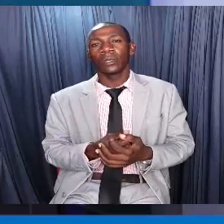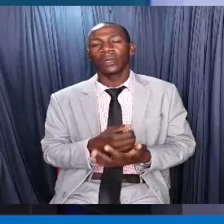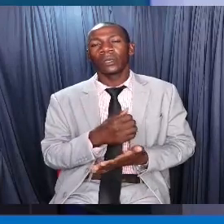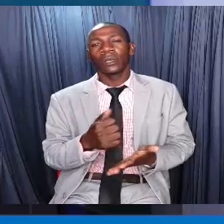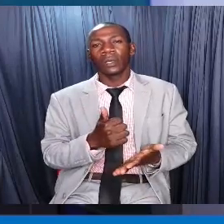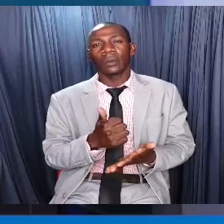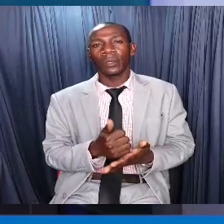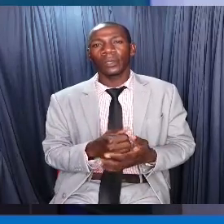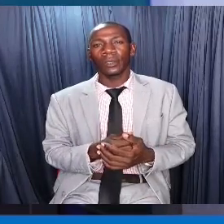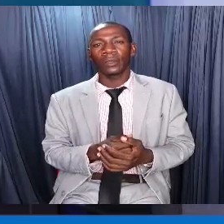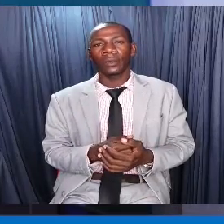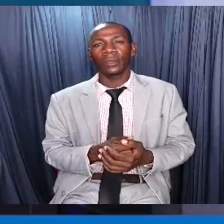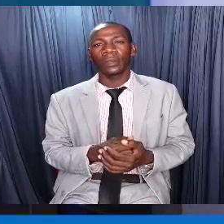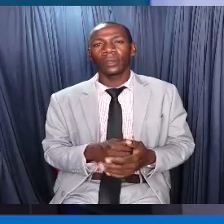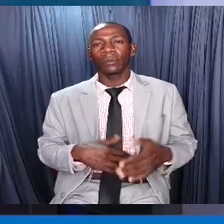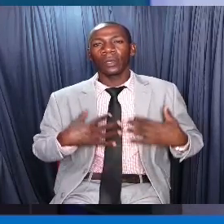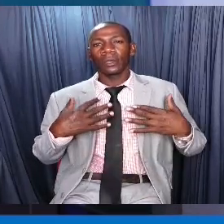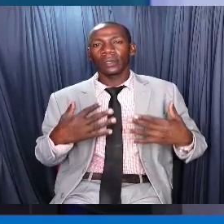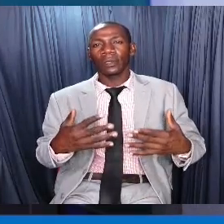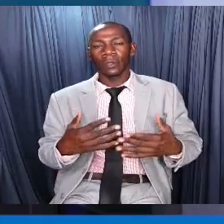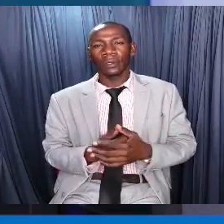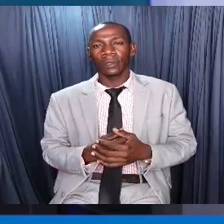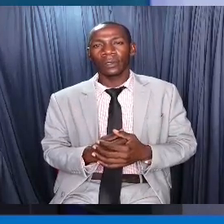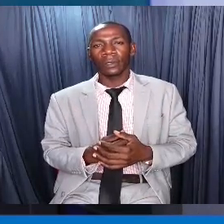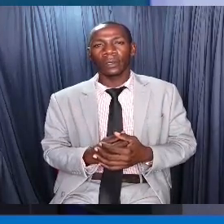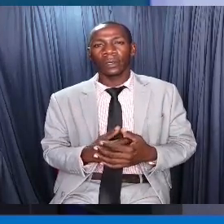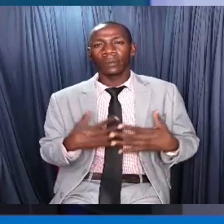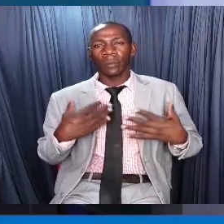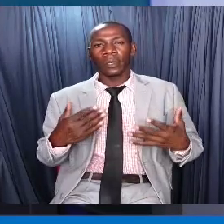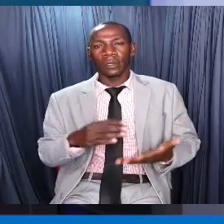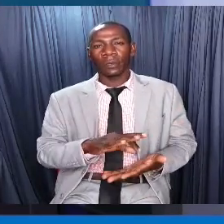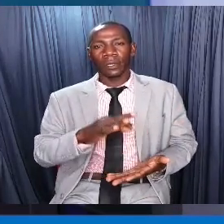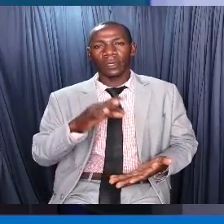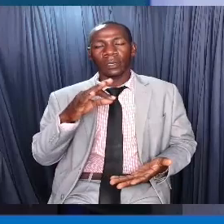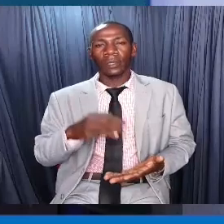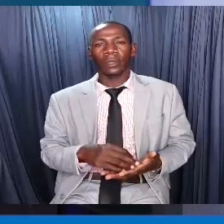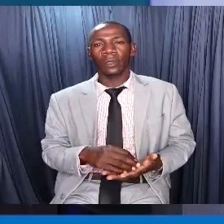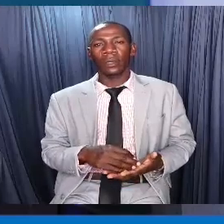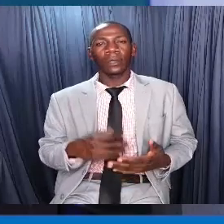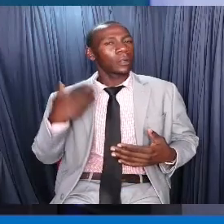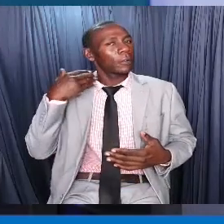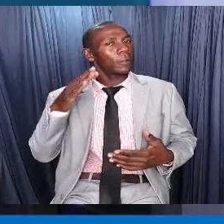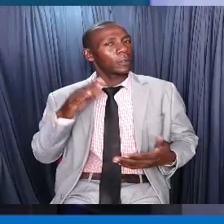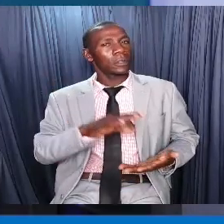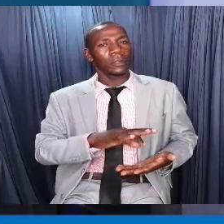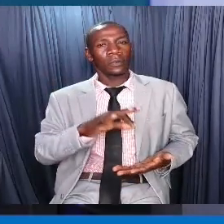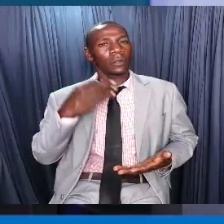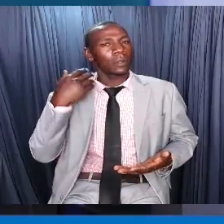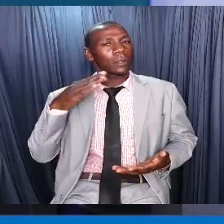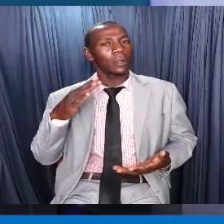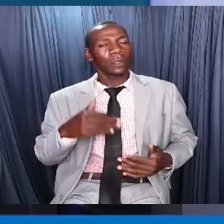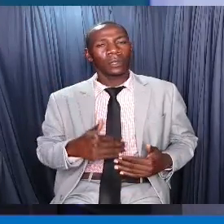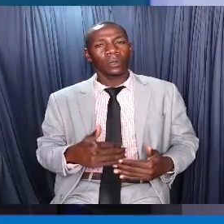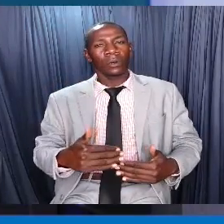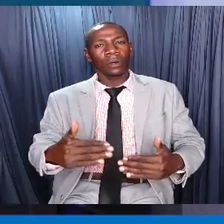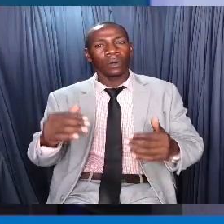Yesu asifiwe sana. Amen. Toba. Repentance. Roho ya toba. The spirit of repentance. Moyo wa kukataa. Aha, that resists. Kuendelea